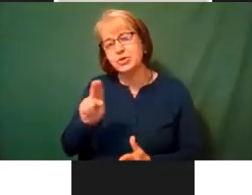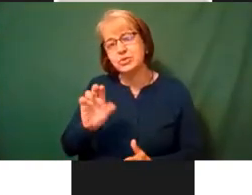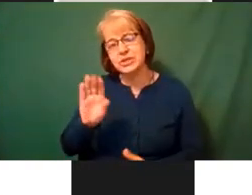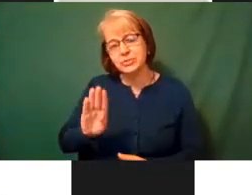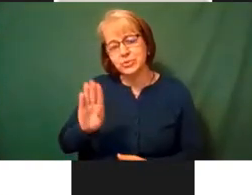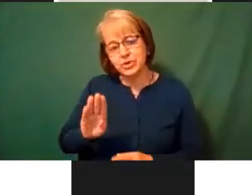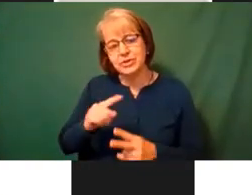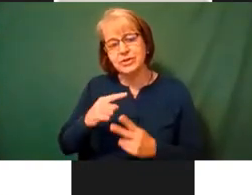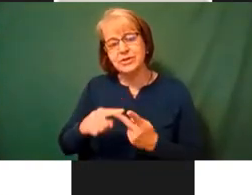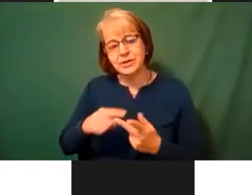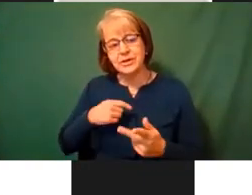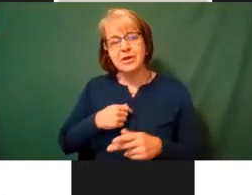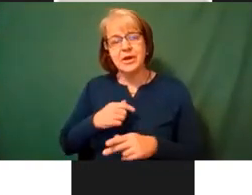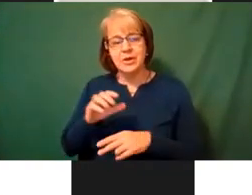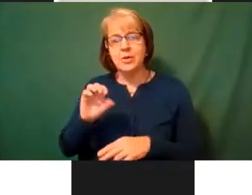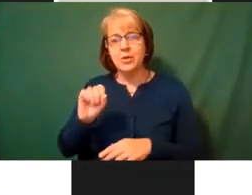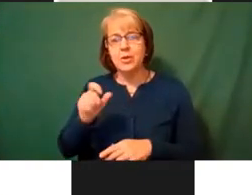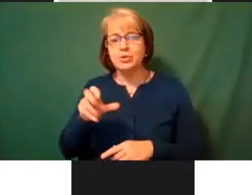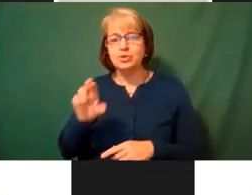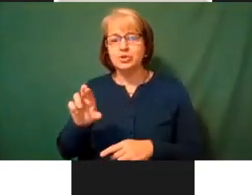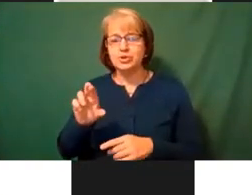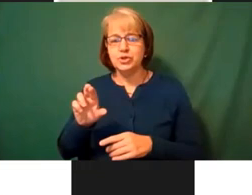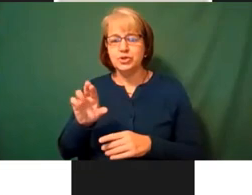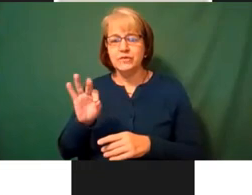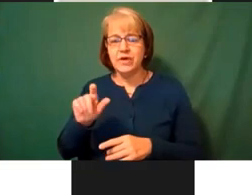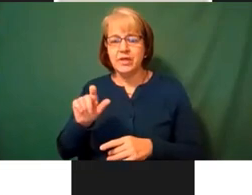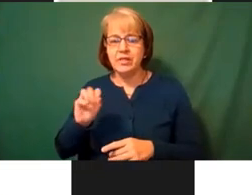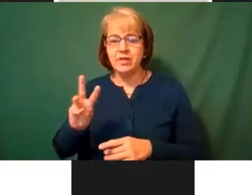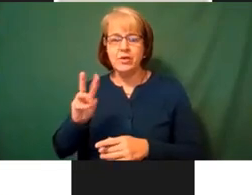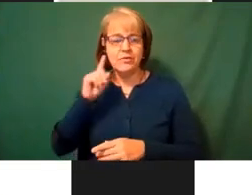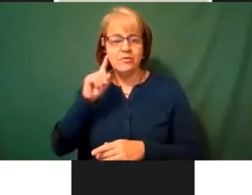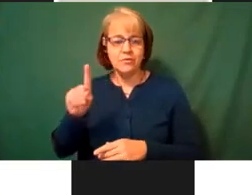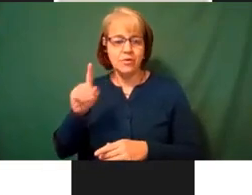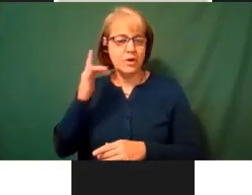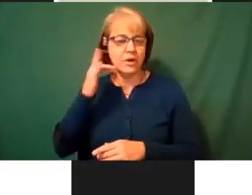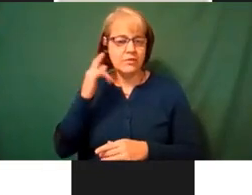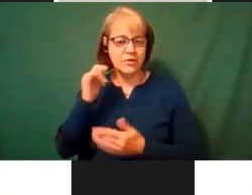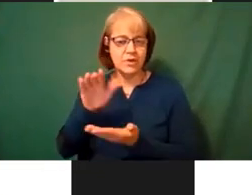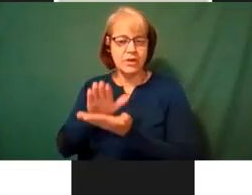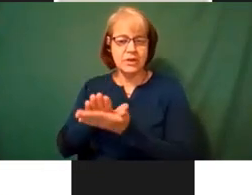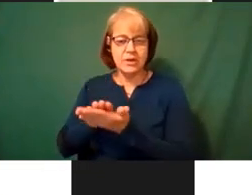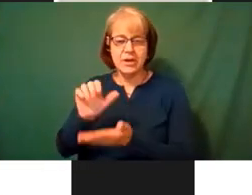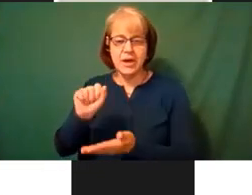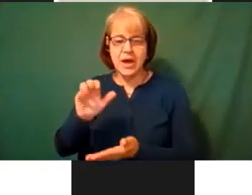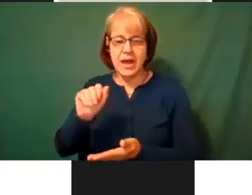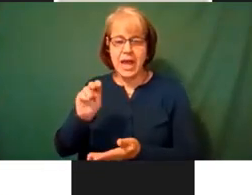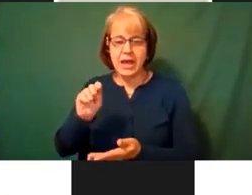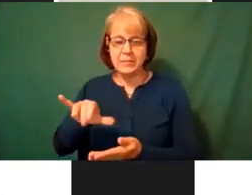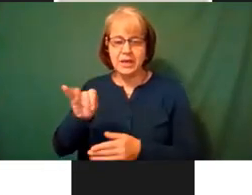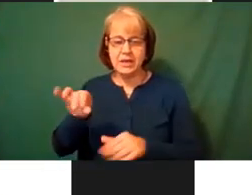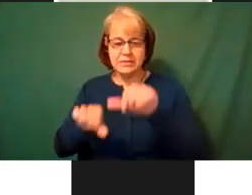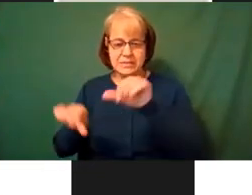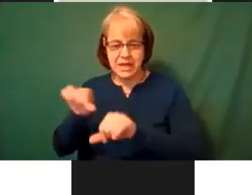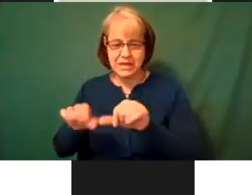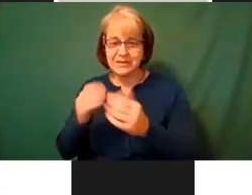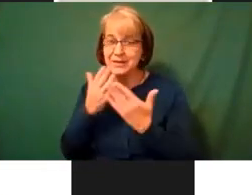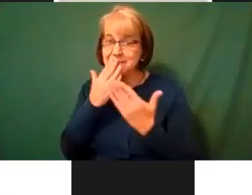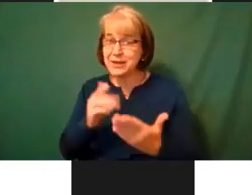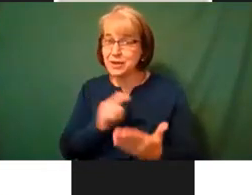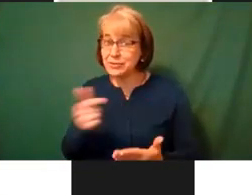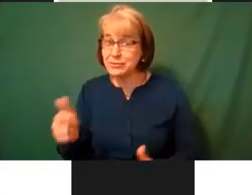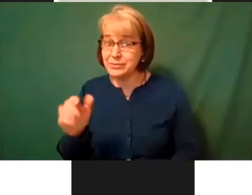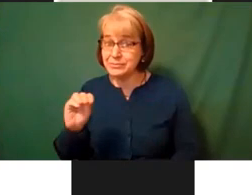an OSHER fellow at the California Academy of Sciences. Sorry, let me use my words. Thank you so much. And I'll pass it back to you,